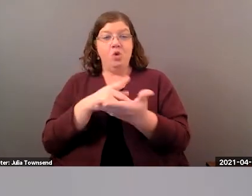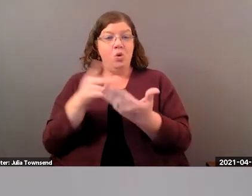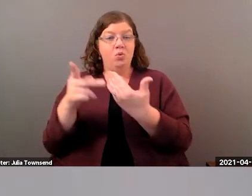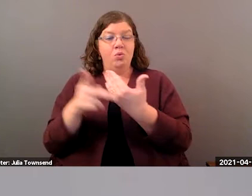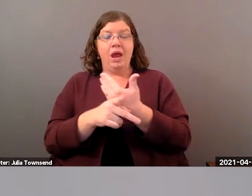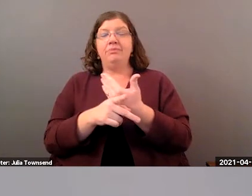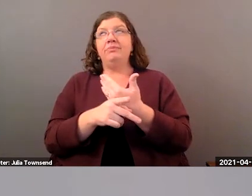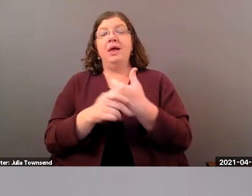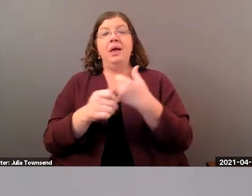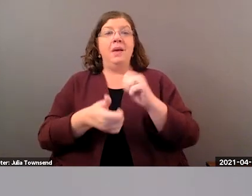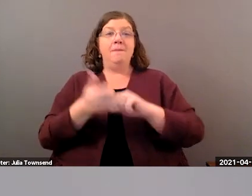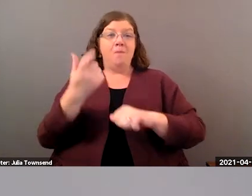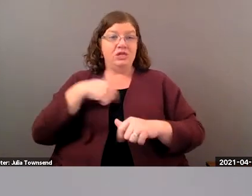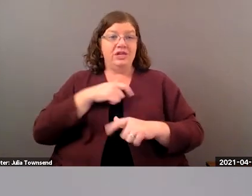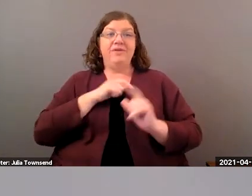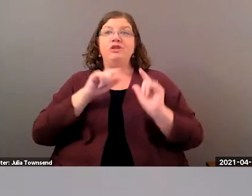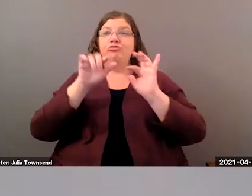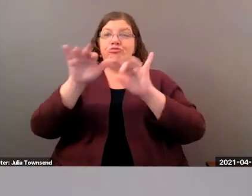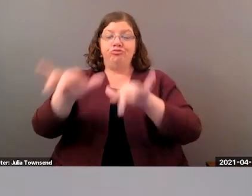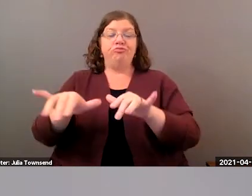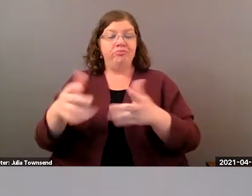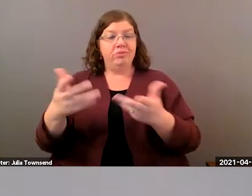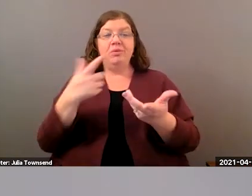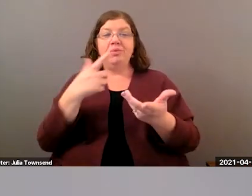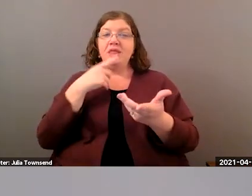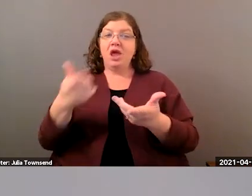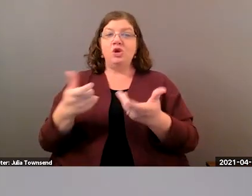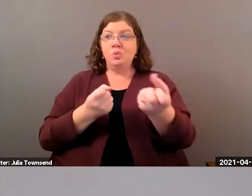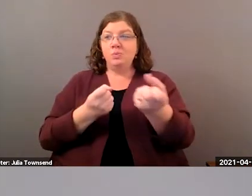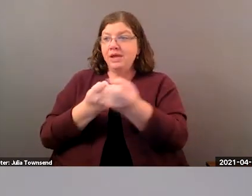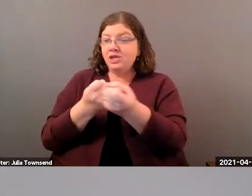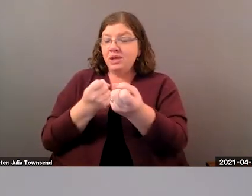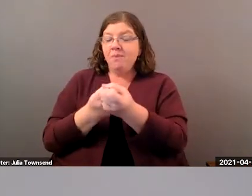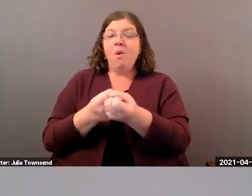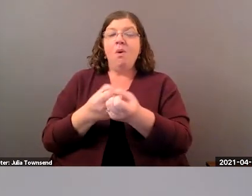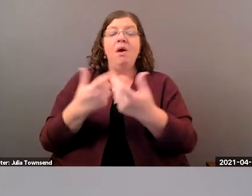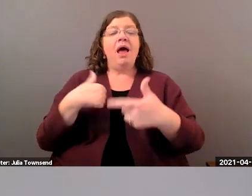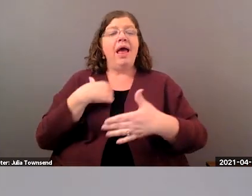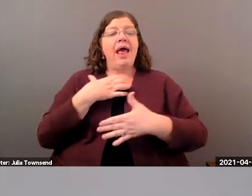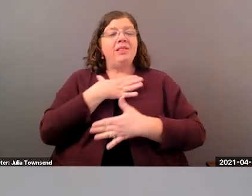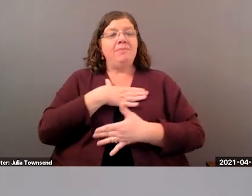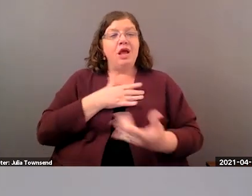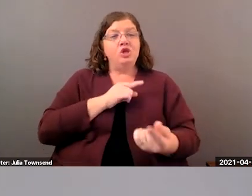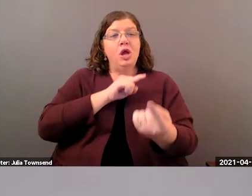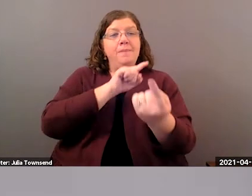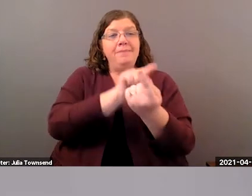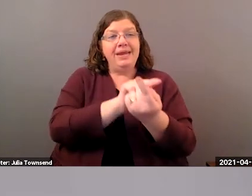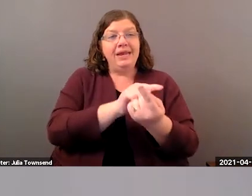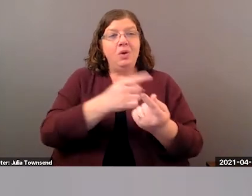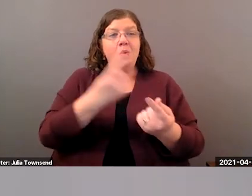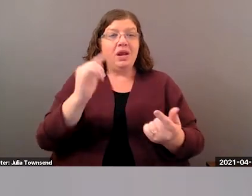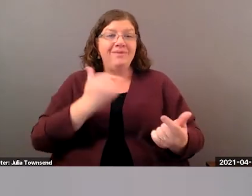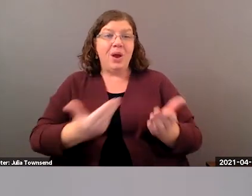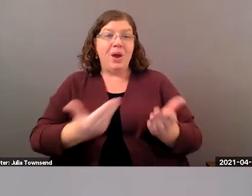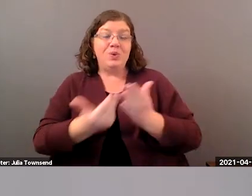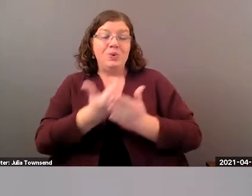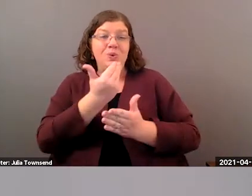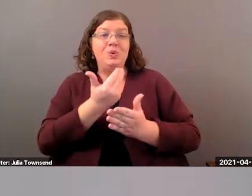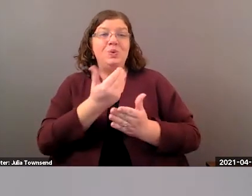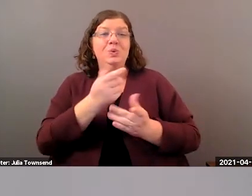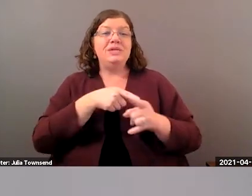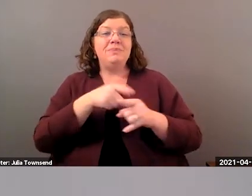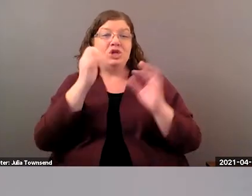most of us were there. And I was there to be of support. And I had the pleasure of meeting one of our new upcoming special